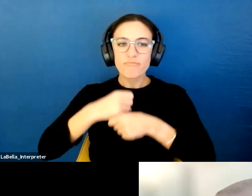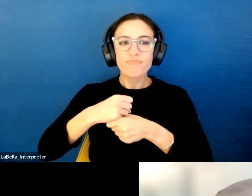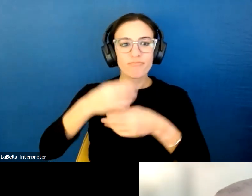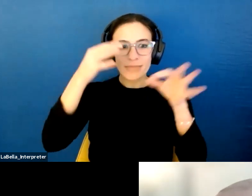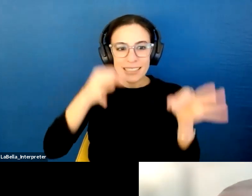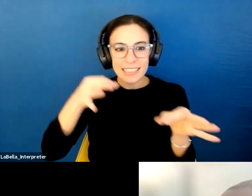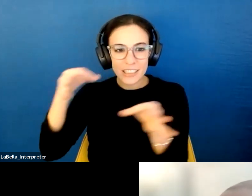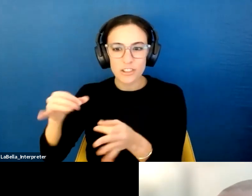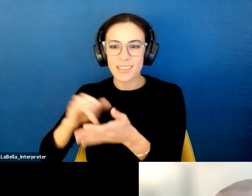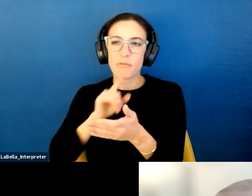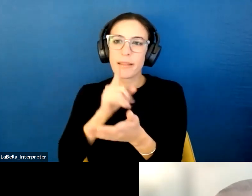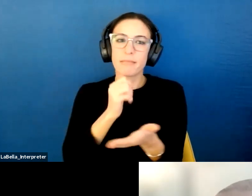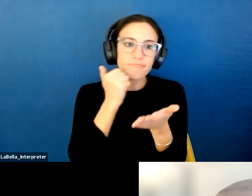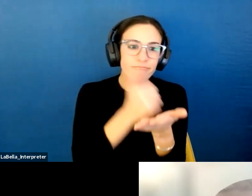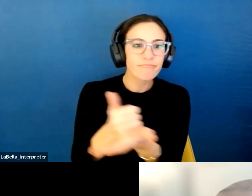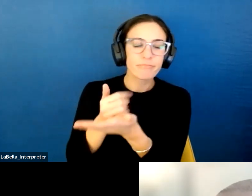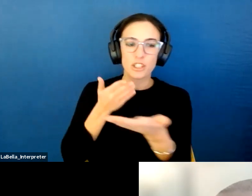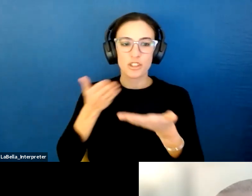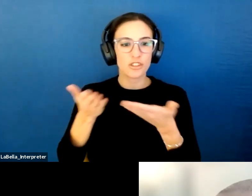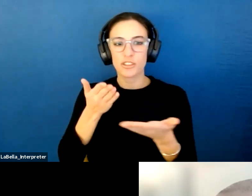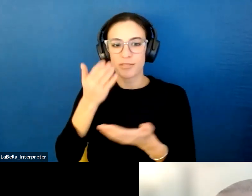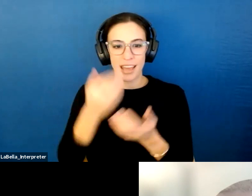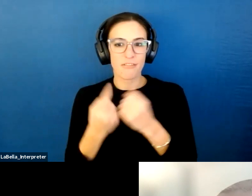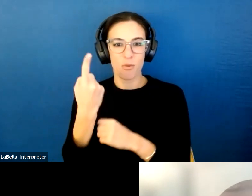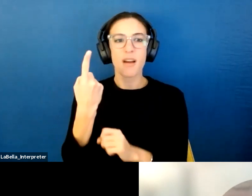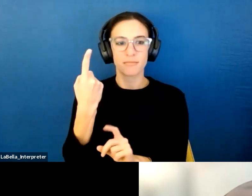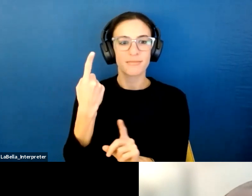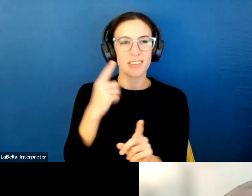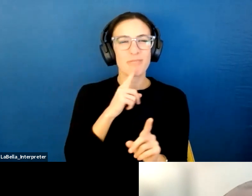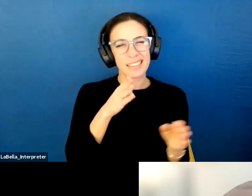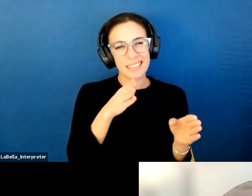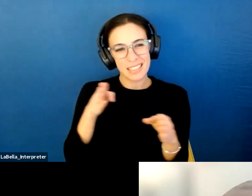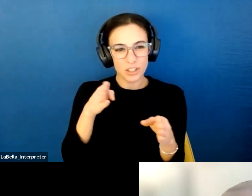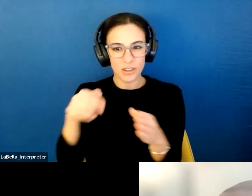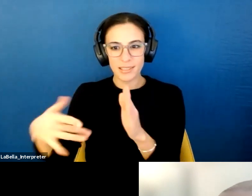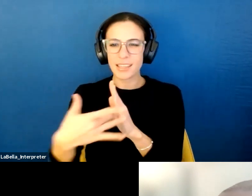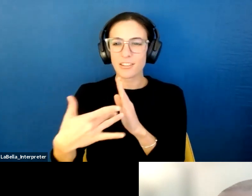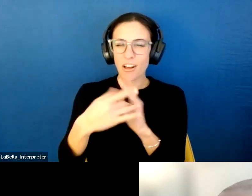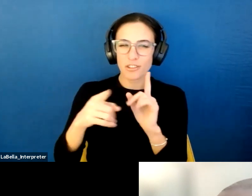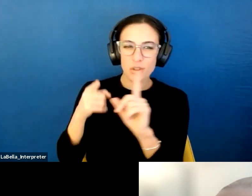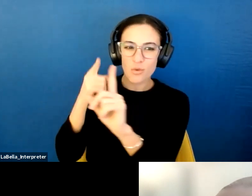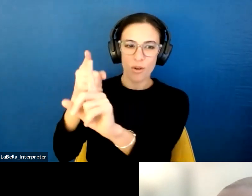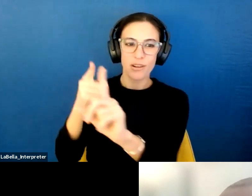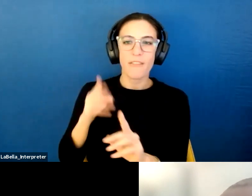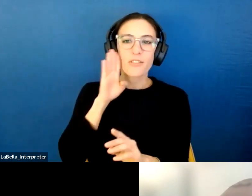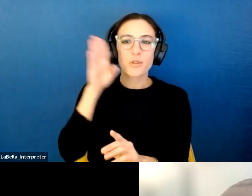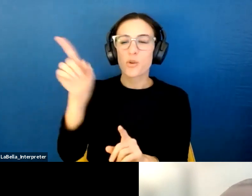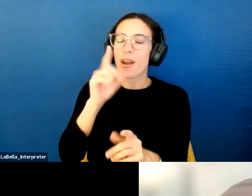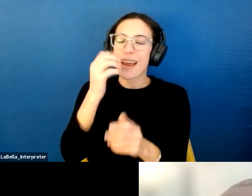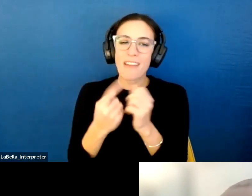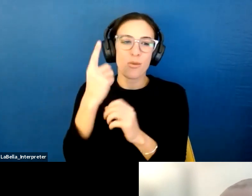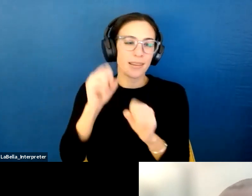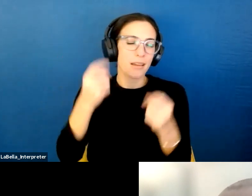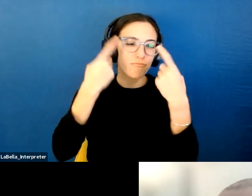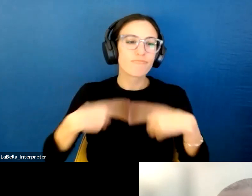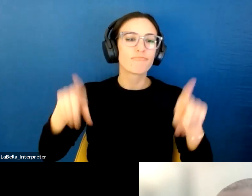serve everyone and steer this technology in a way, and towards a future where everyone can thrive and flourish. And